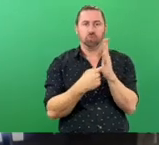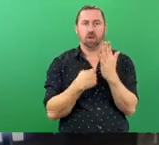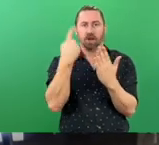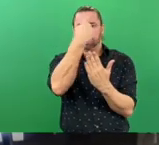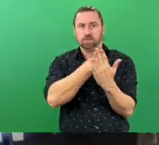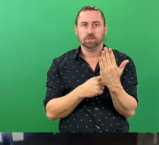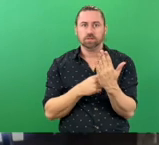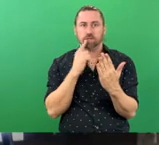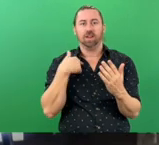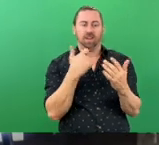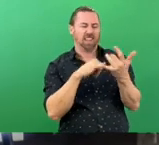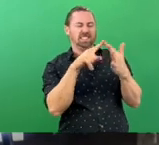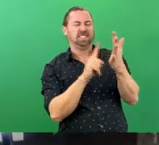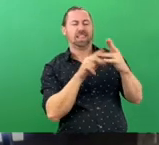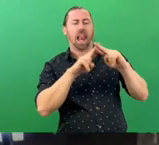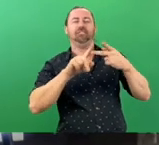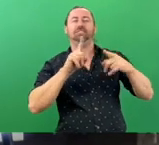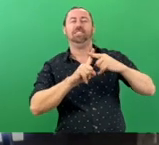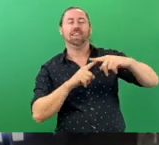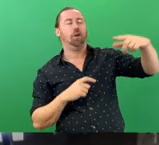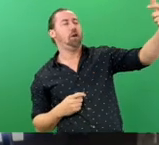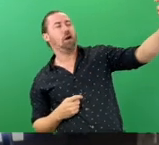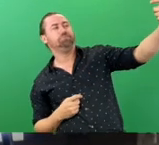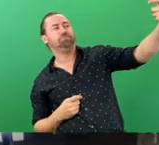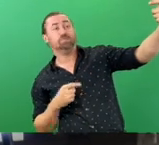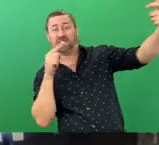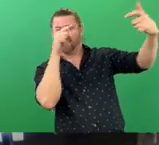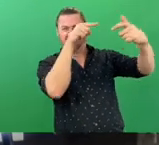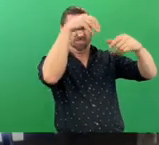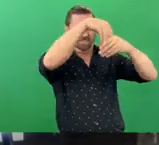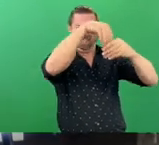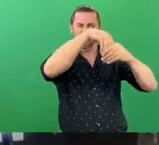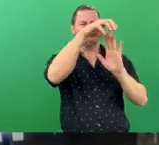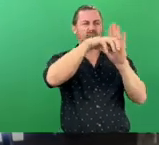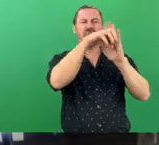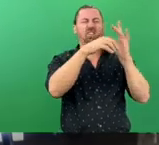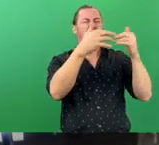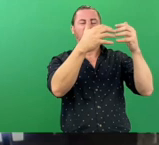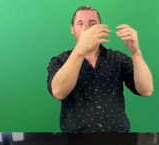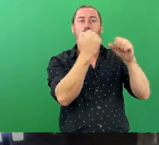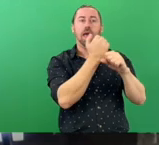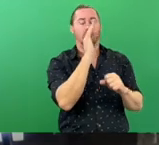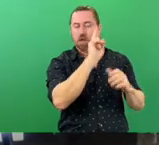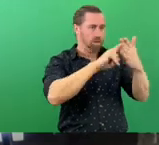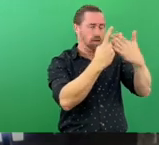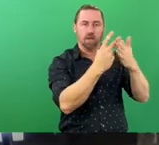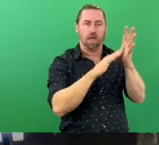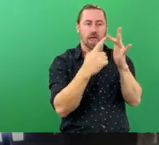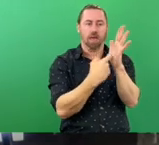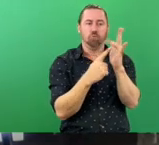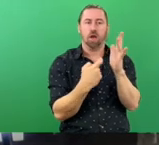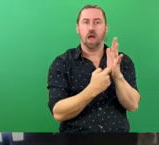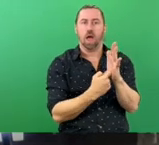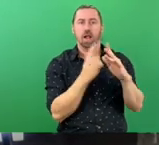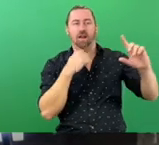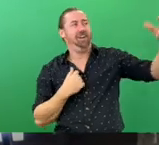image. So when you're taking a selfie, the digital processor in your phone makes it look like a mirror image so that it feels good